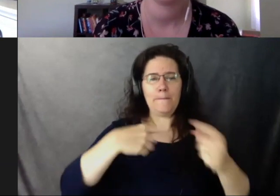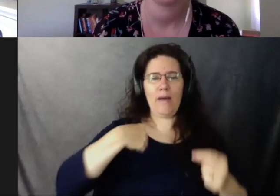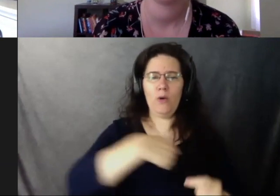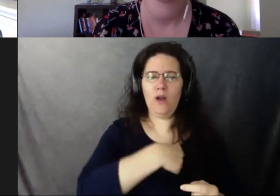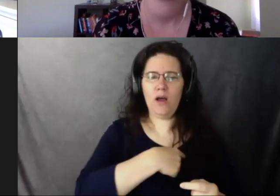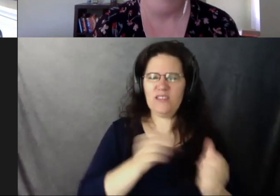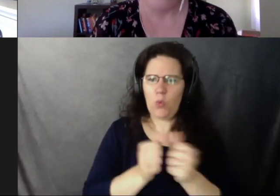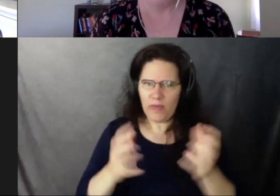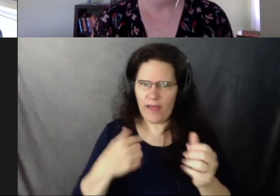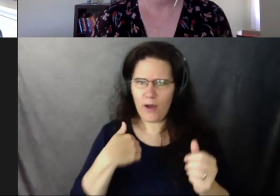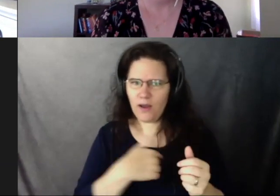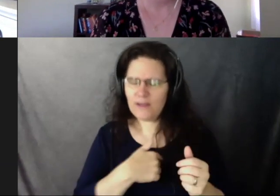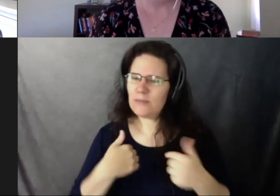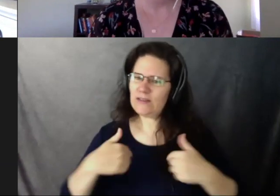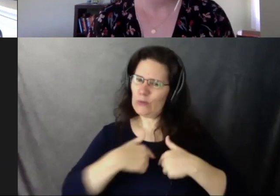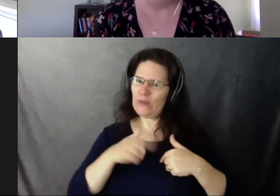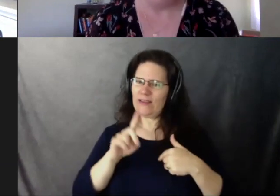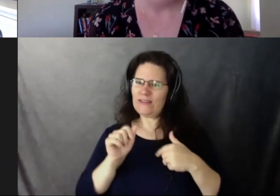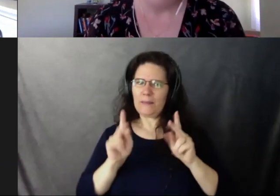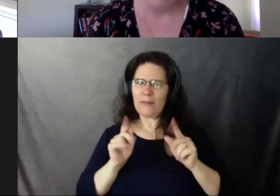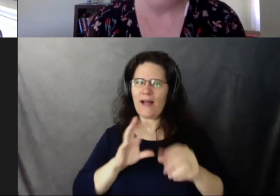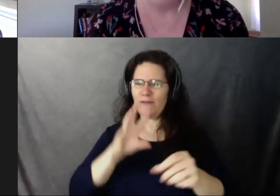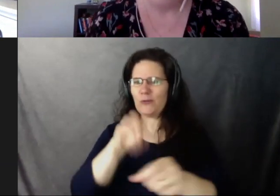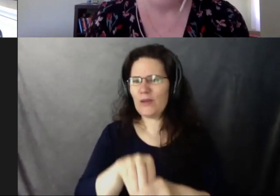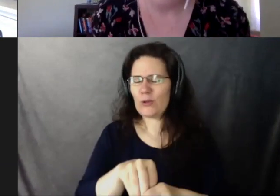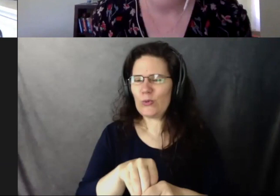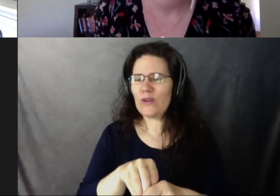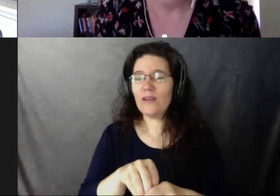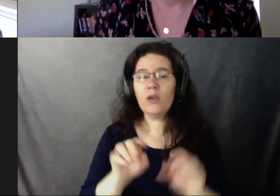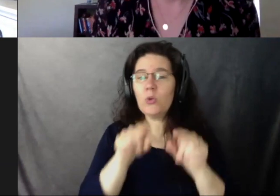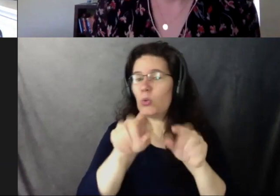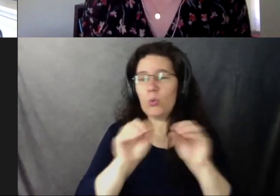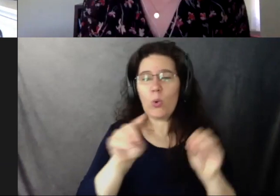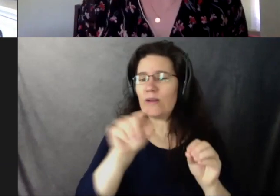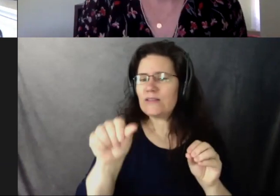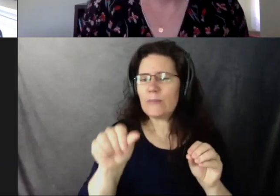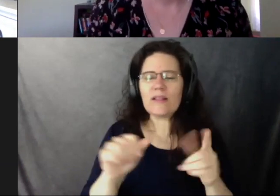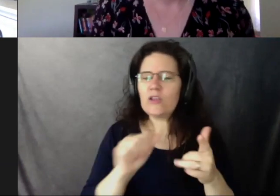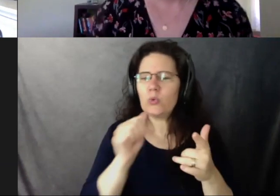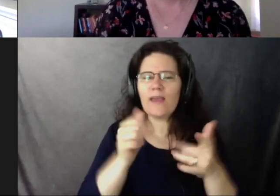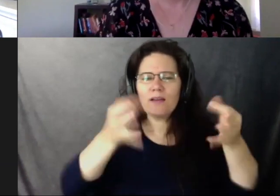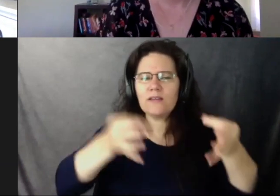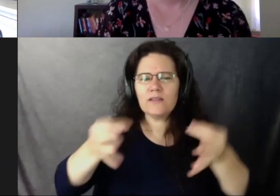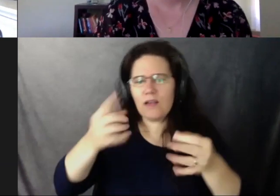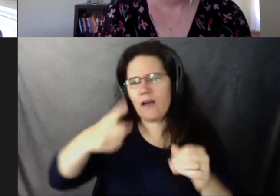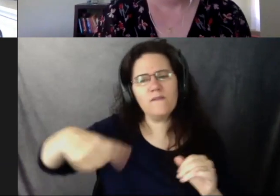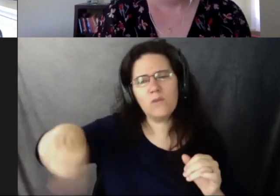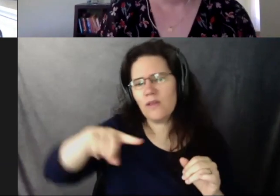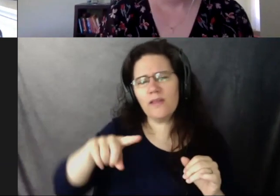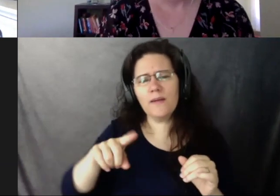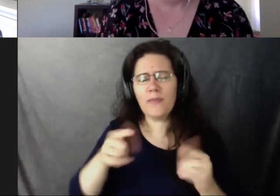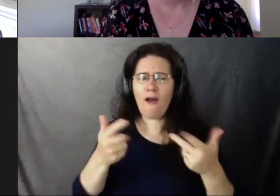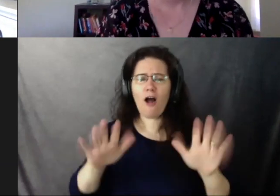you cannot be advocate for them, right? So because this is their real need and they know that what they actually